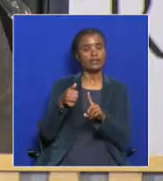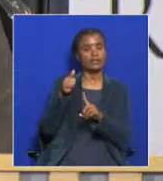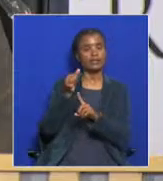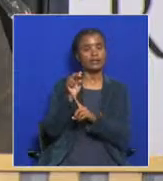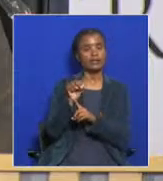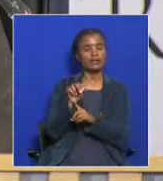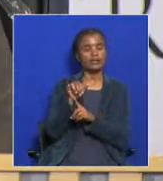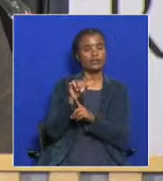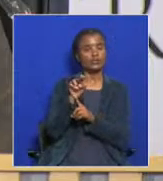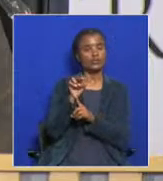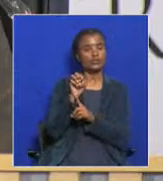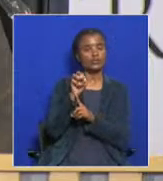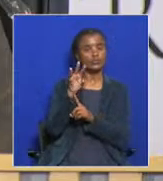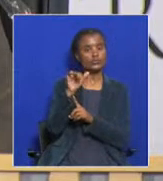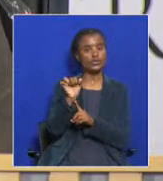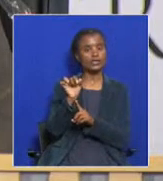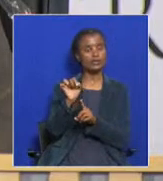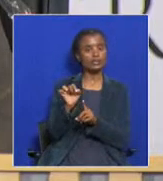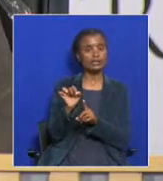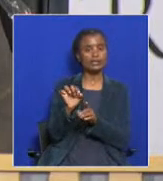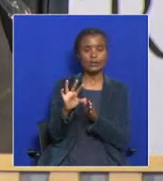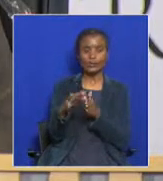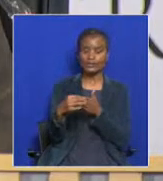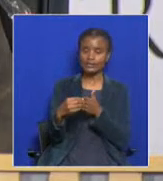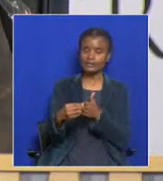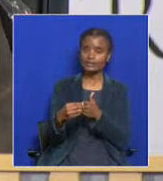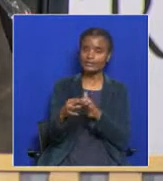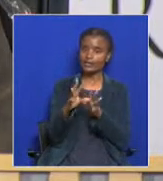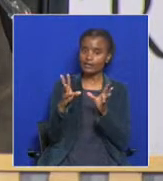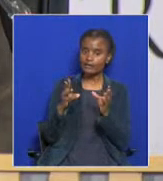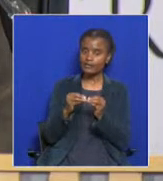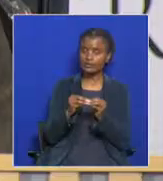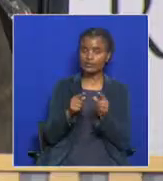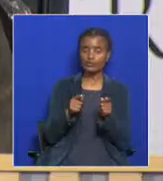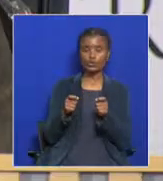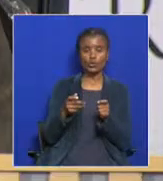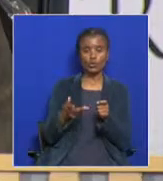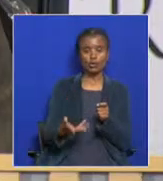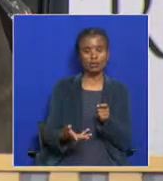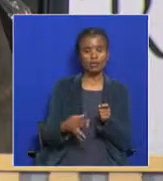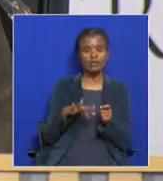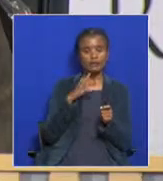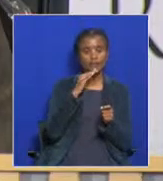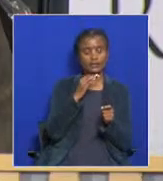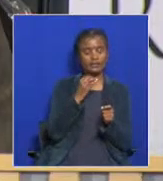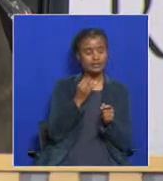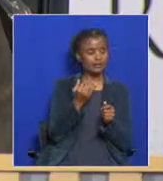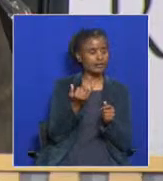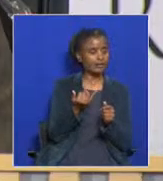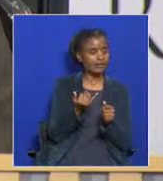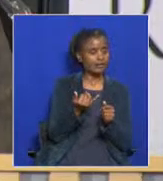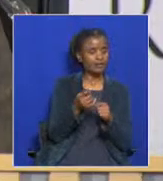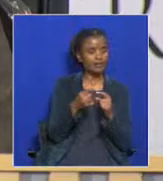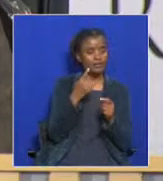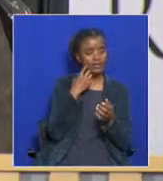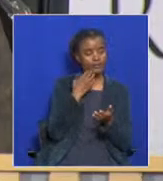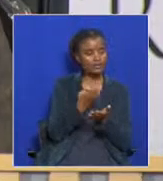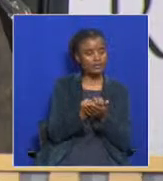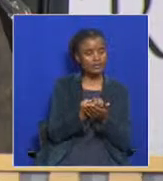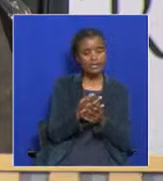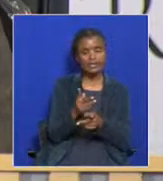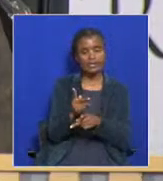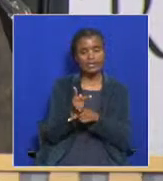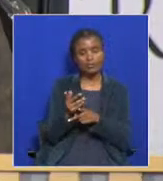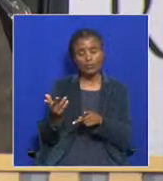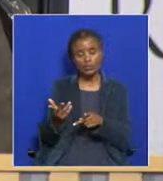the problem with this discussion about these exhibits where they are sitting, there's an attempted break-in, how